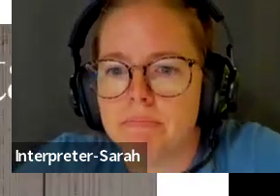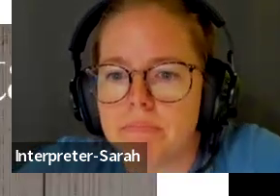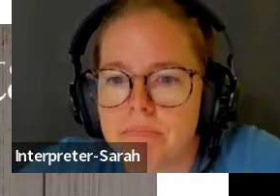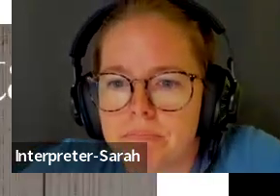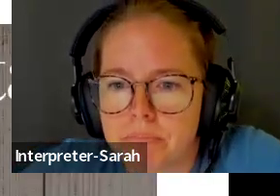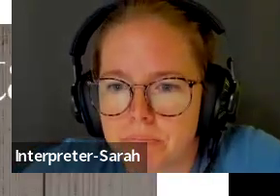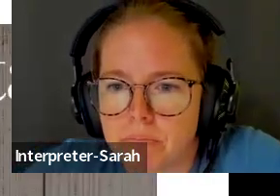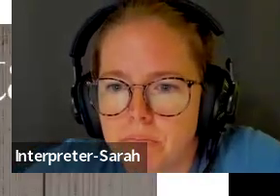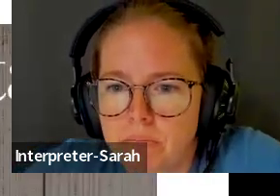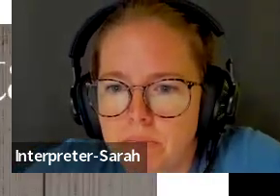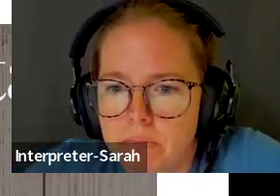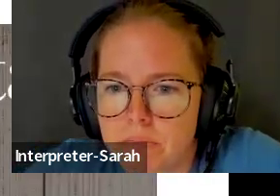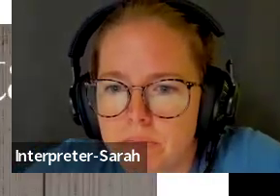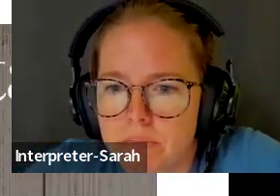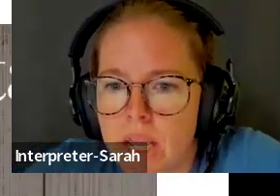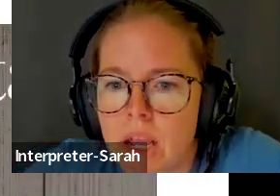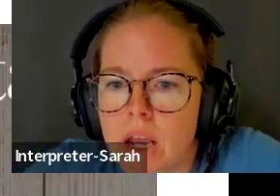plan.